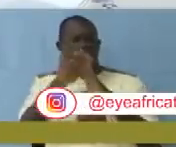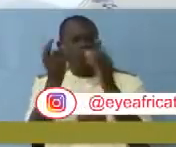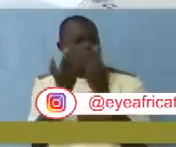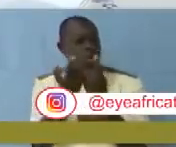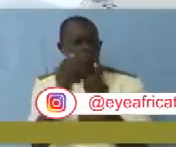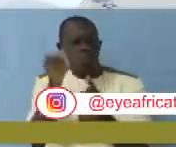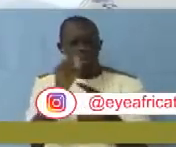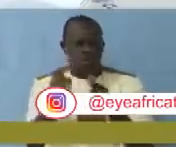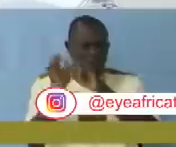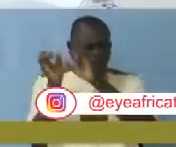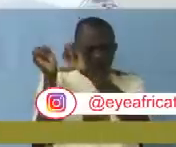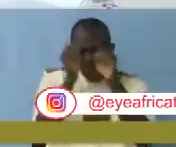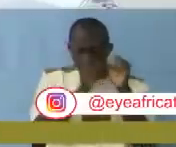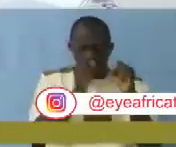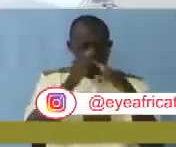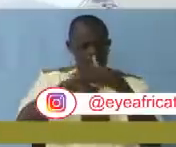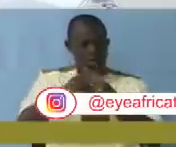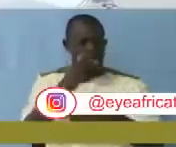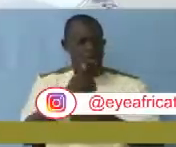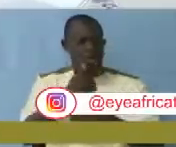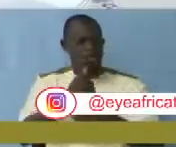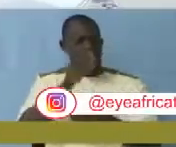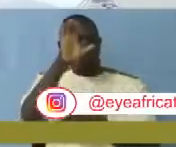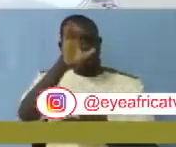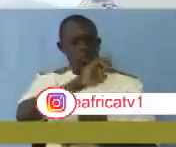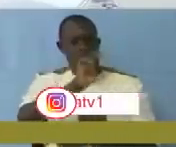The country didn't know.